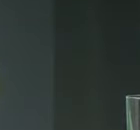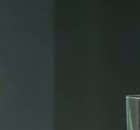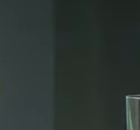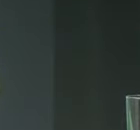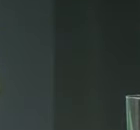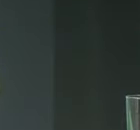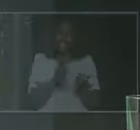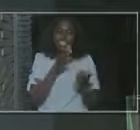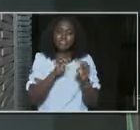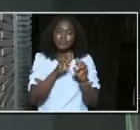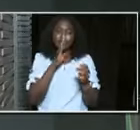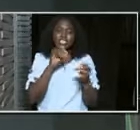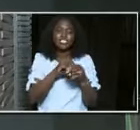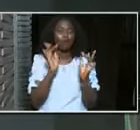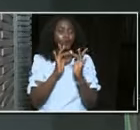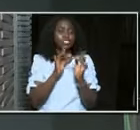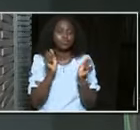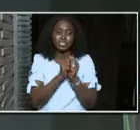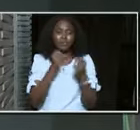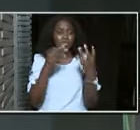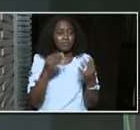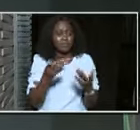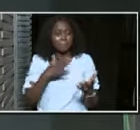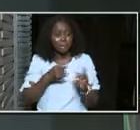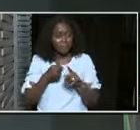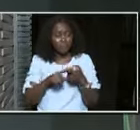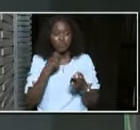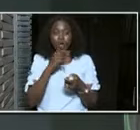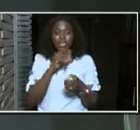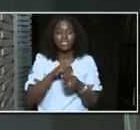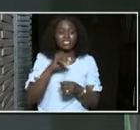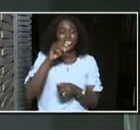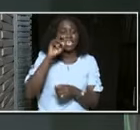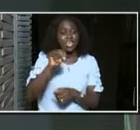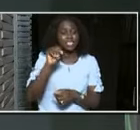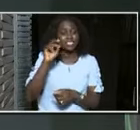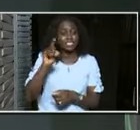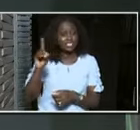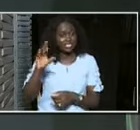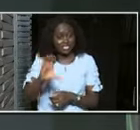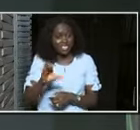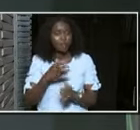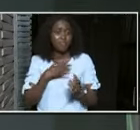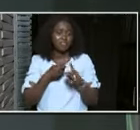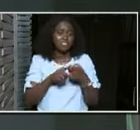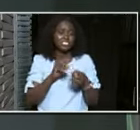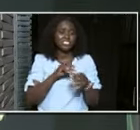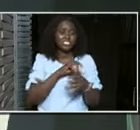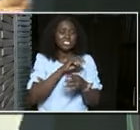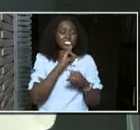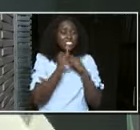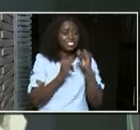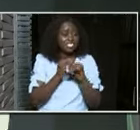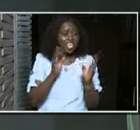with so many people. My friends, my colleagues who are in the NDDC, my friends and brothers who are in the National Assembly. In fact,